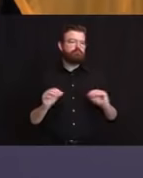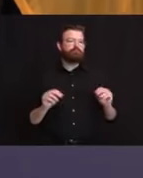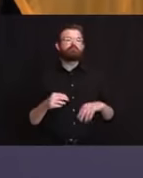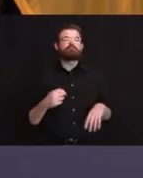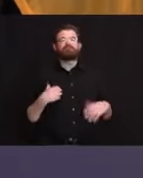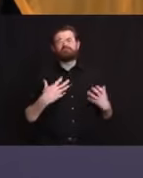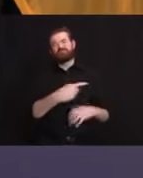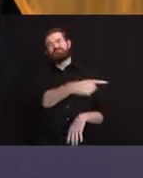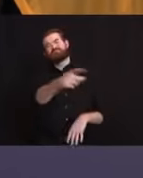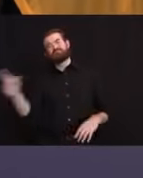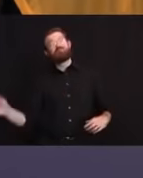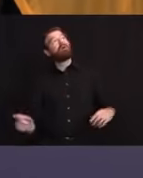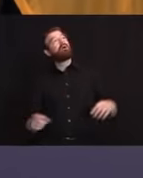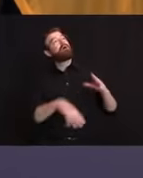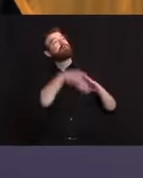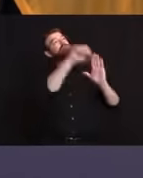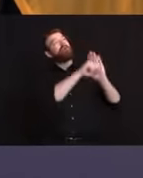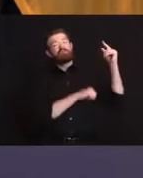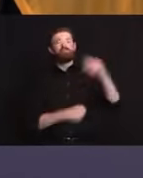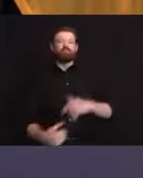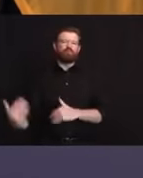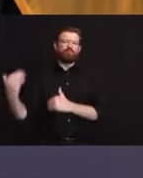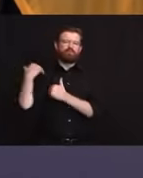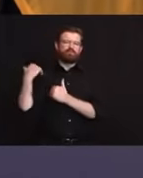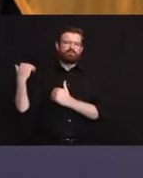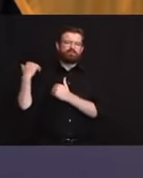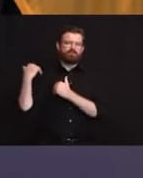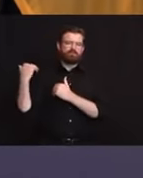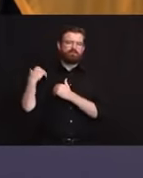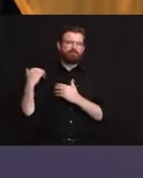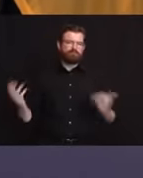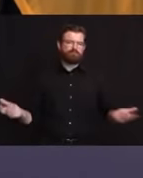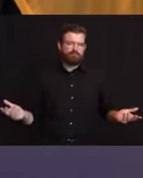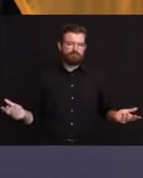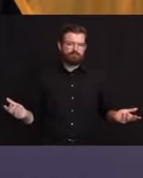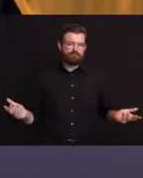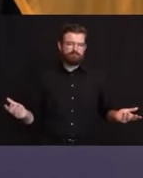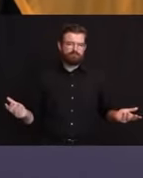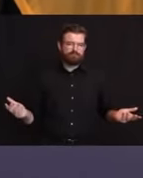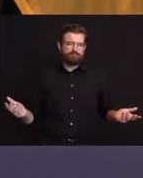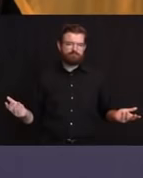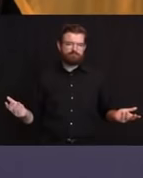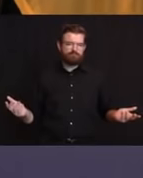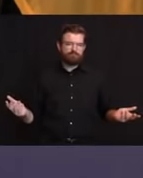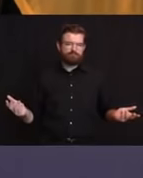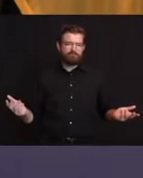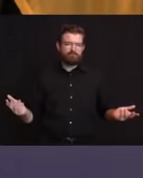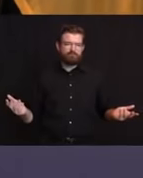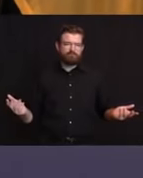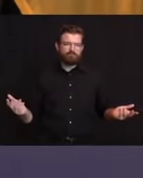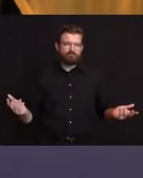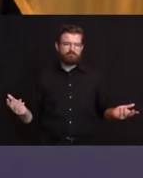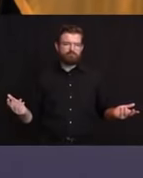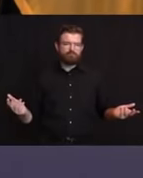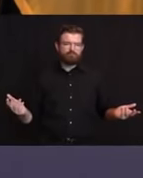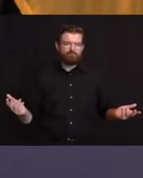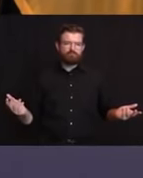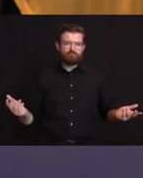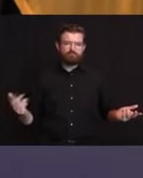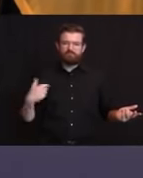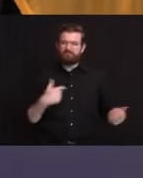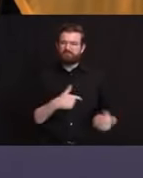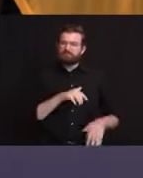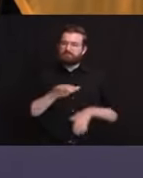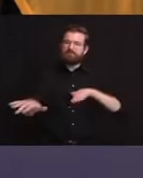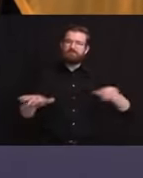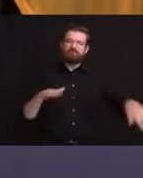I mentioned a couple of times, we deliberately did the bully pulpit thing first to try to pound away that message, and then pieces,